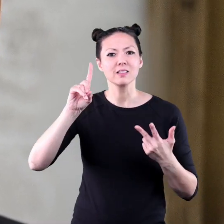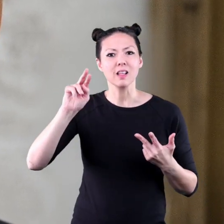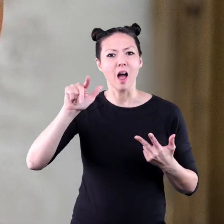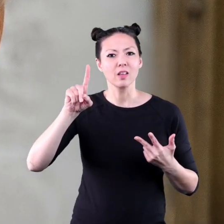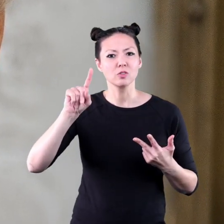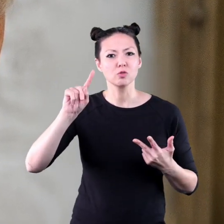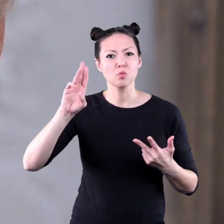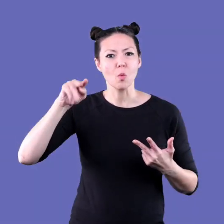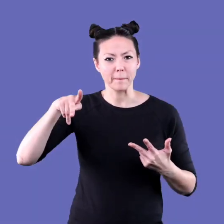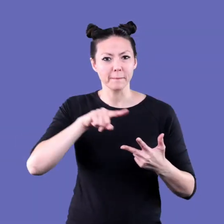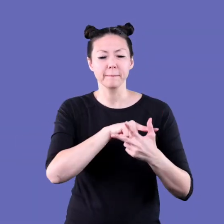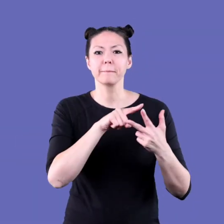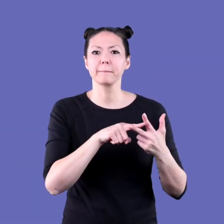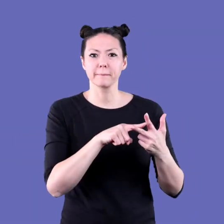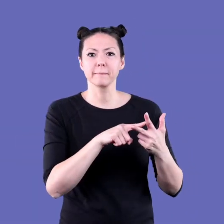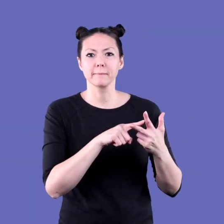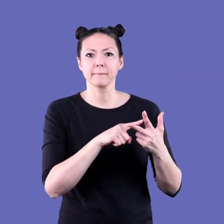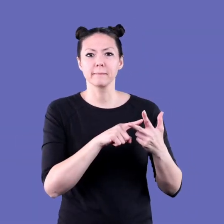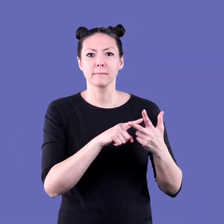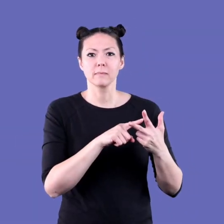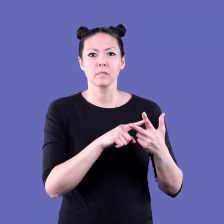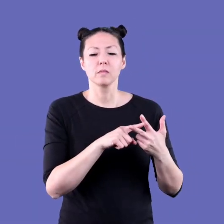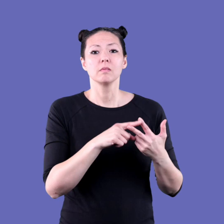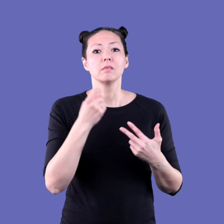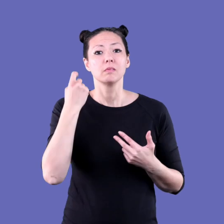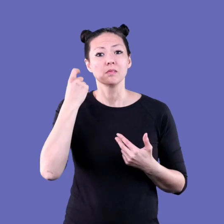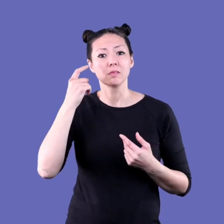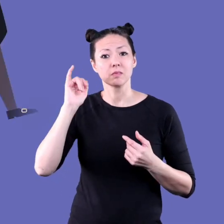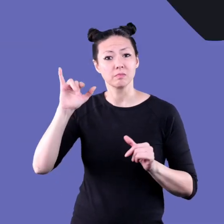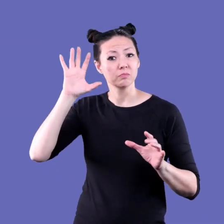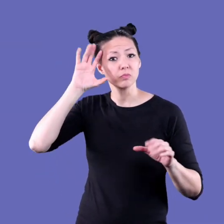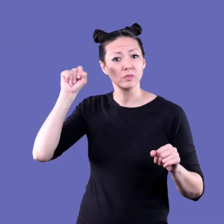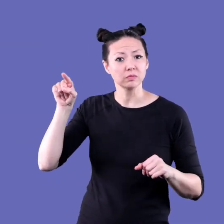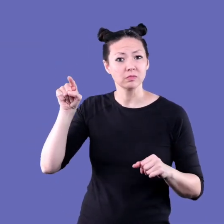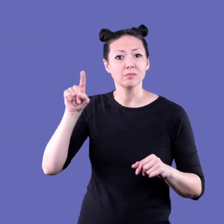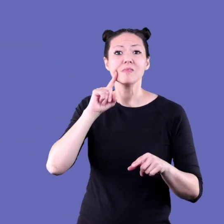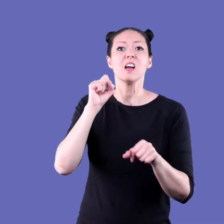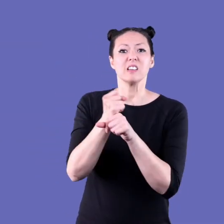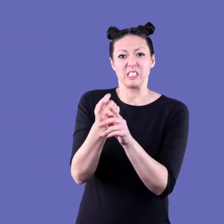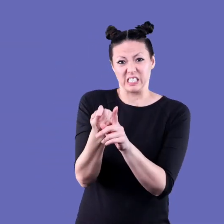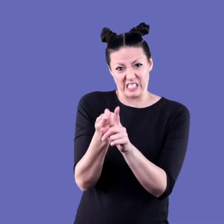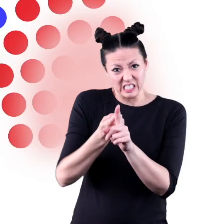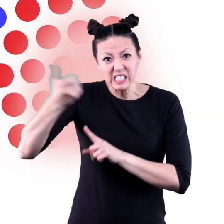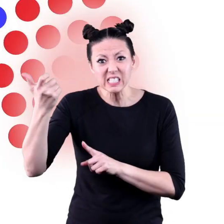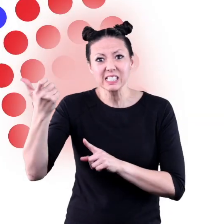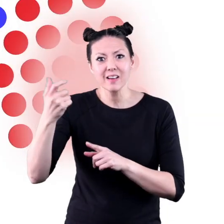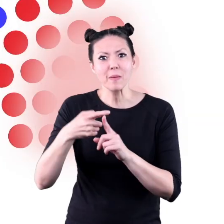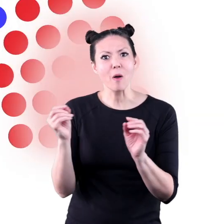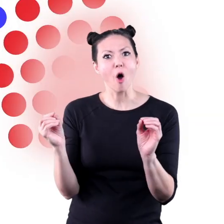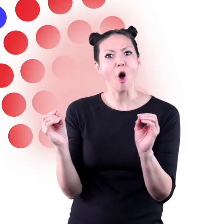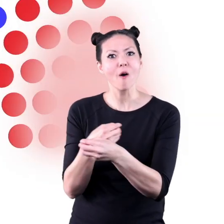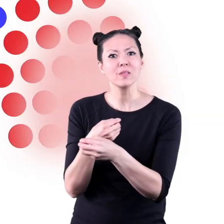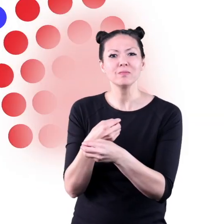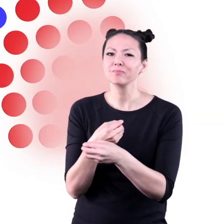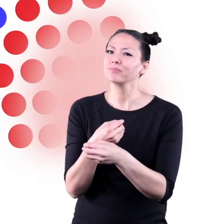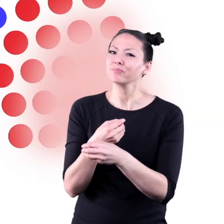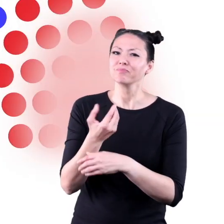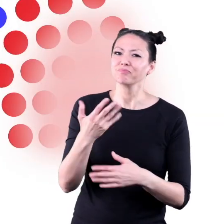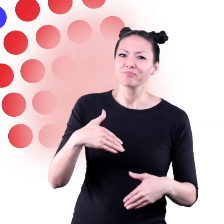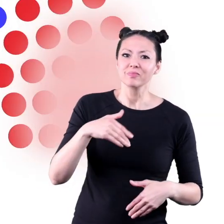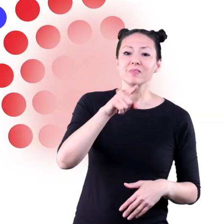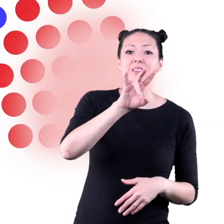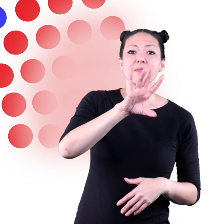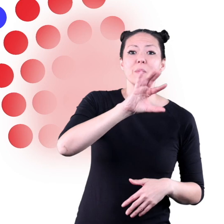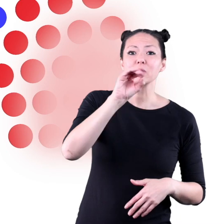Trump. However, for a president to actually be removed from office, 75% of the